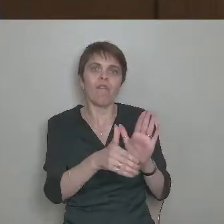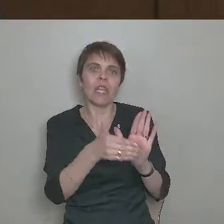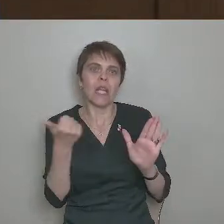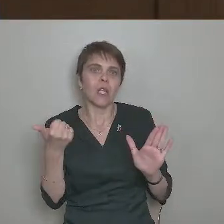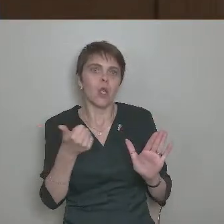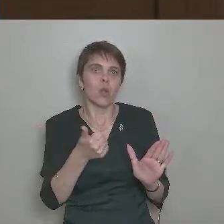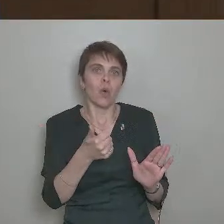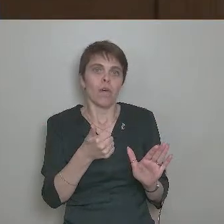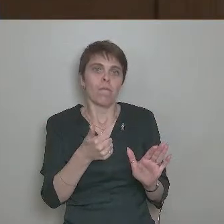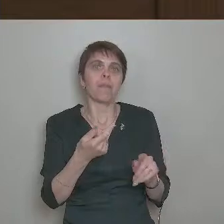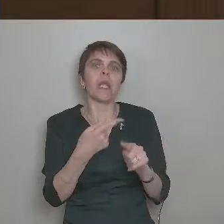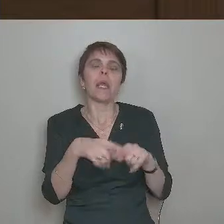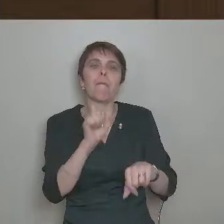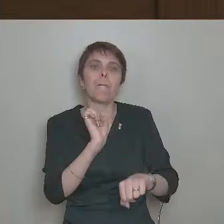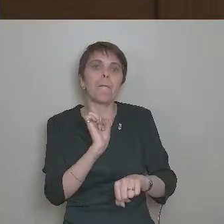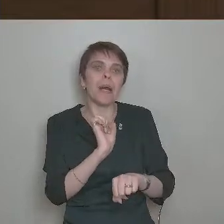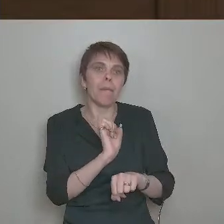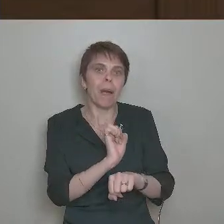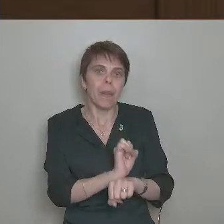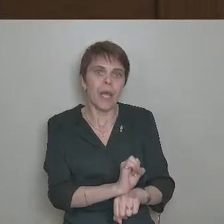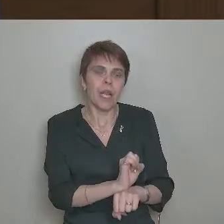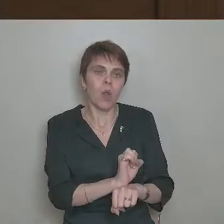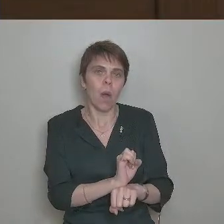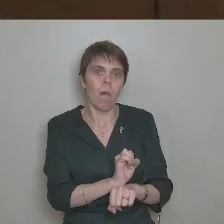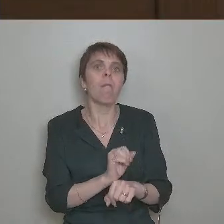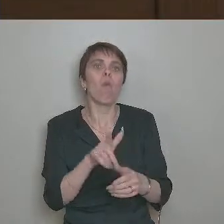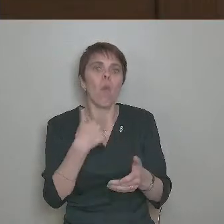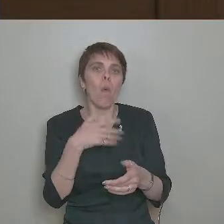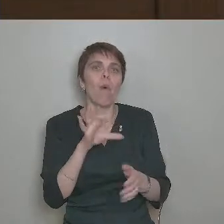of the mandates of one party